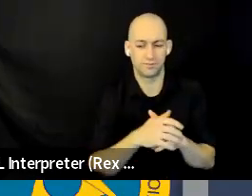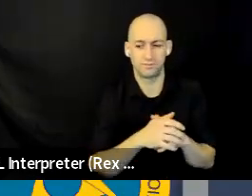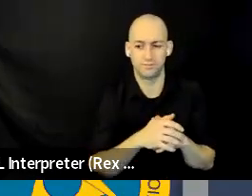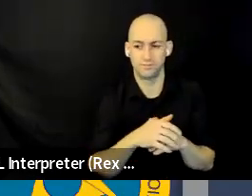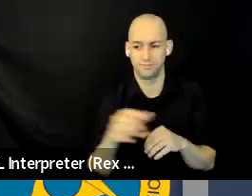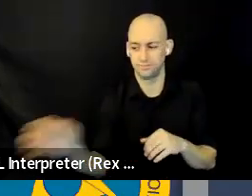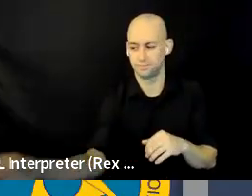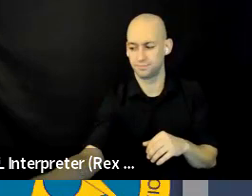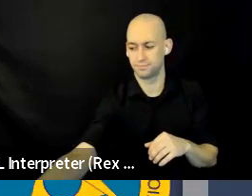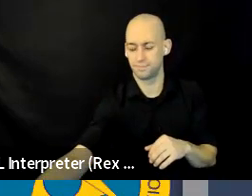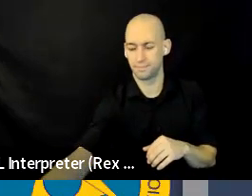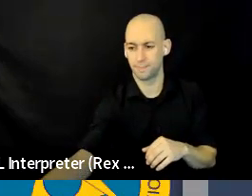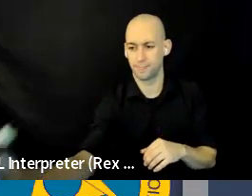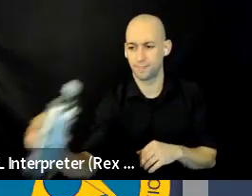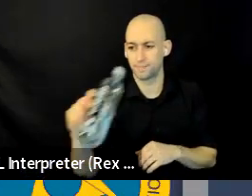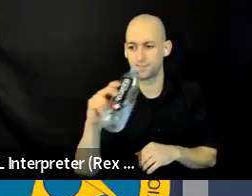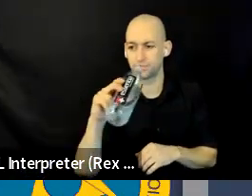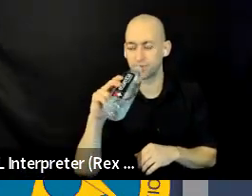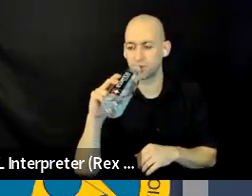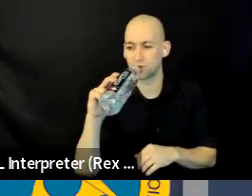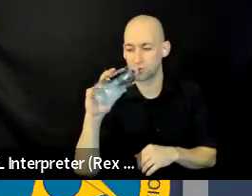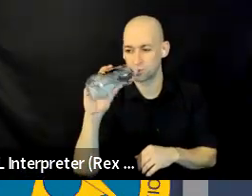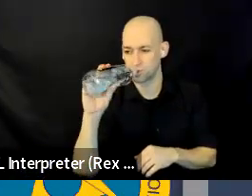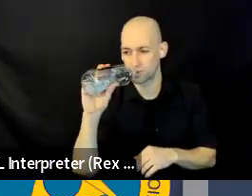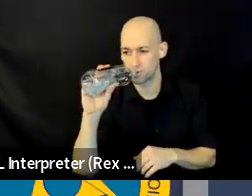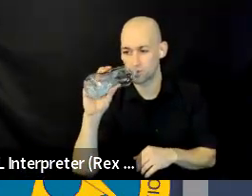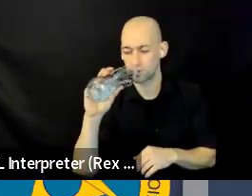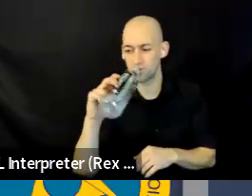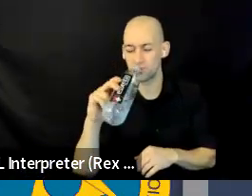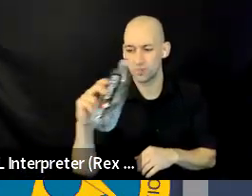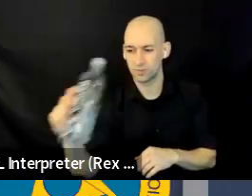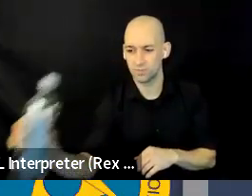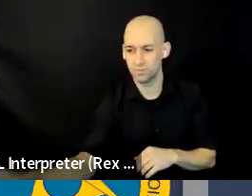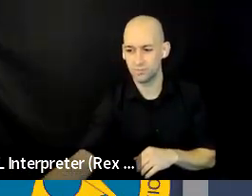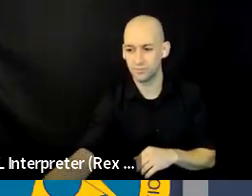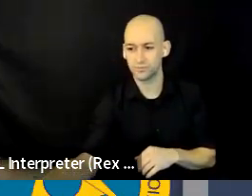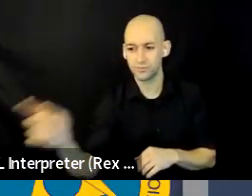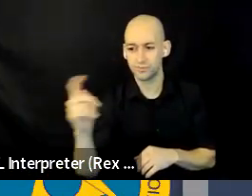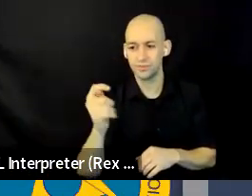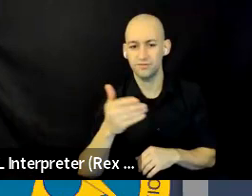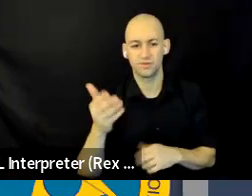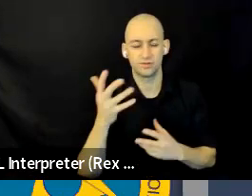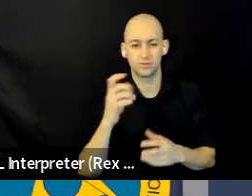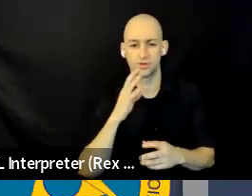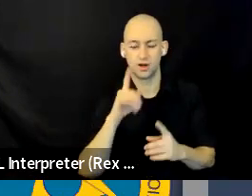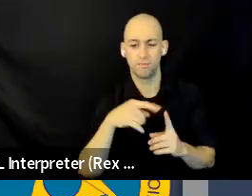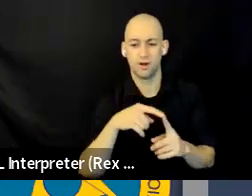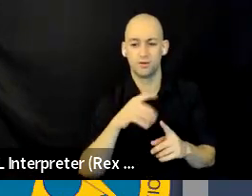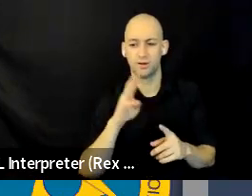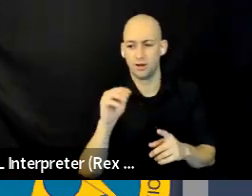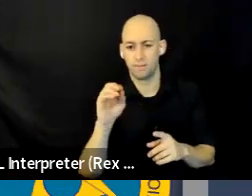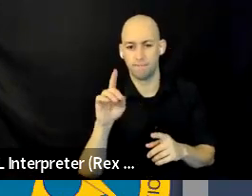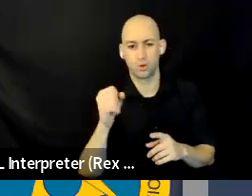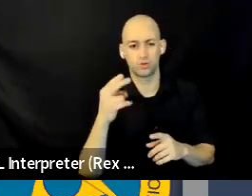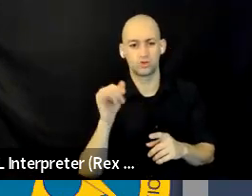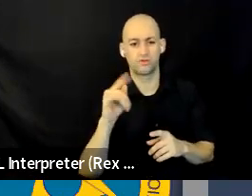Tanisha's going to take I that. see the eyes. So a couple of things I want to talk about when we talk about mode shift and where